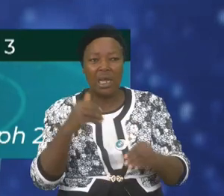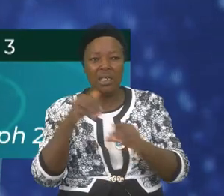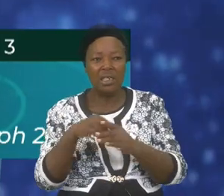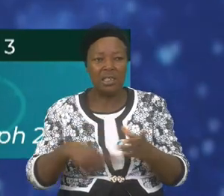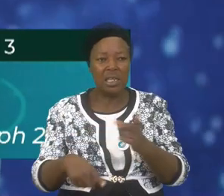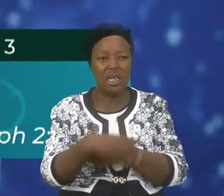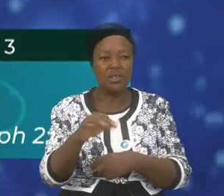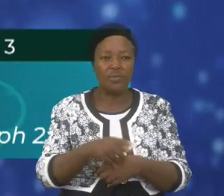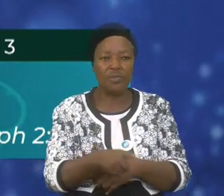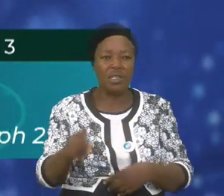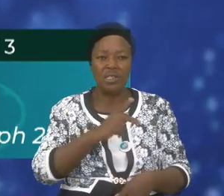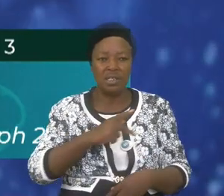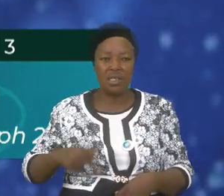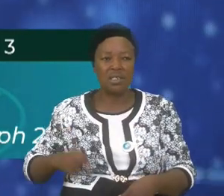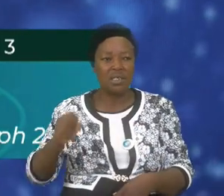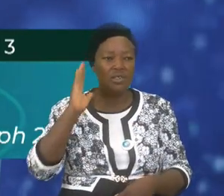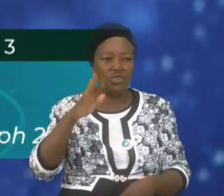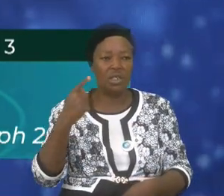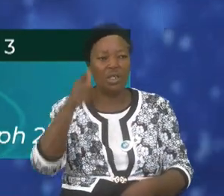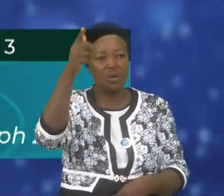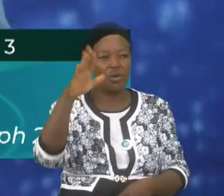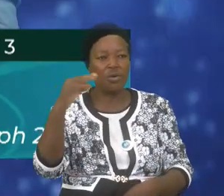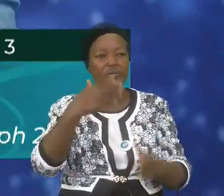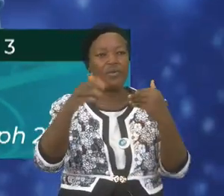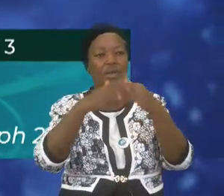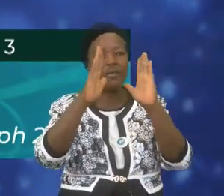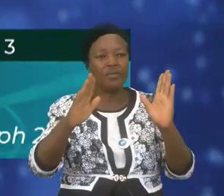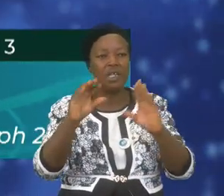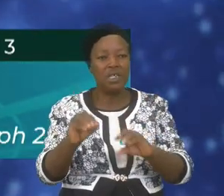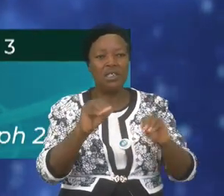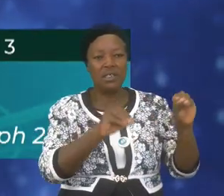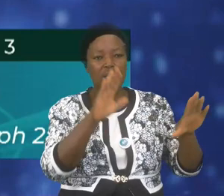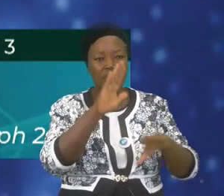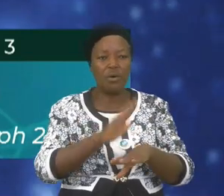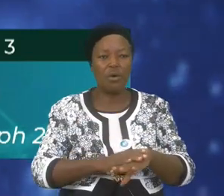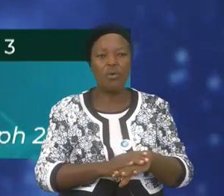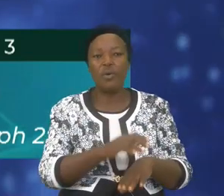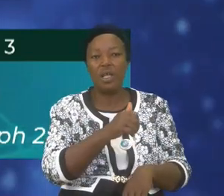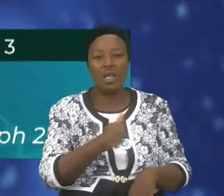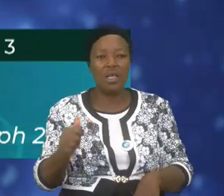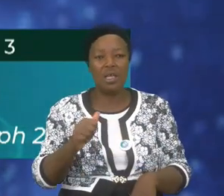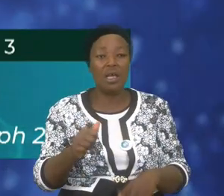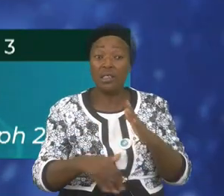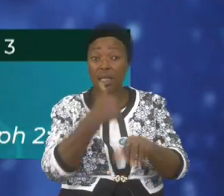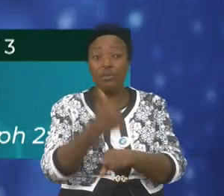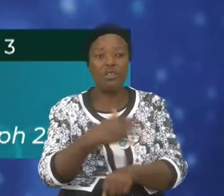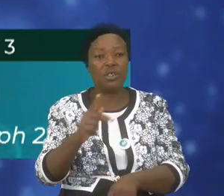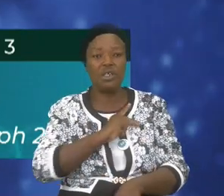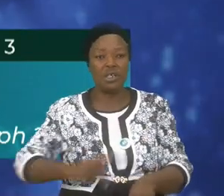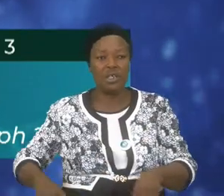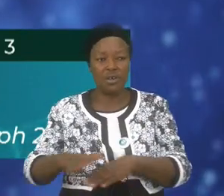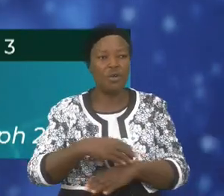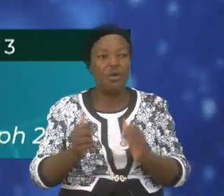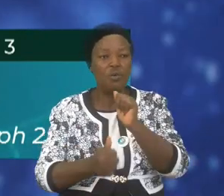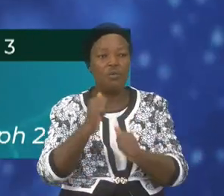heaven set up a kingdom which shall never be destroyed. The salvation you